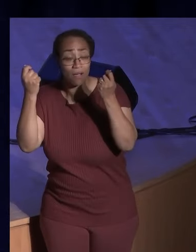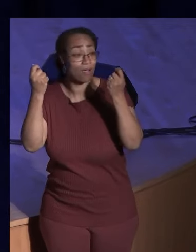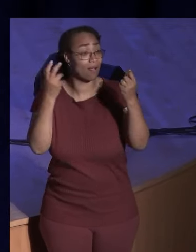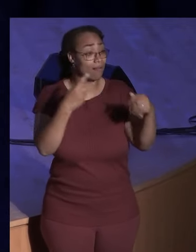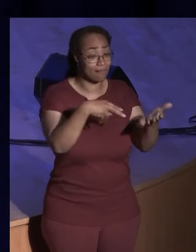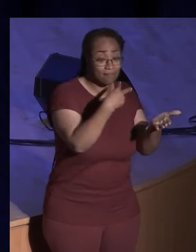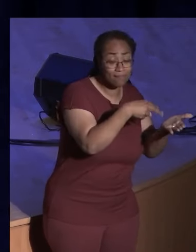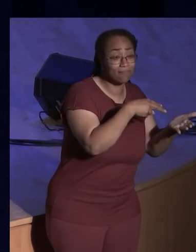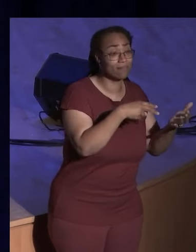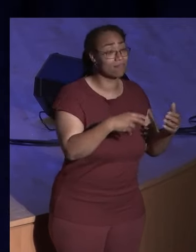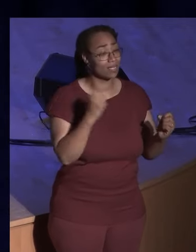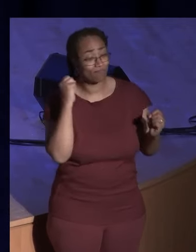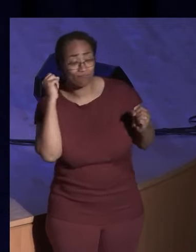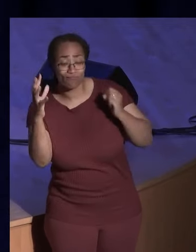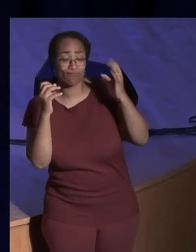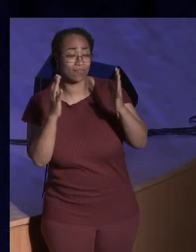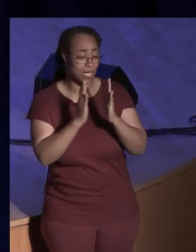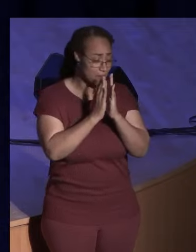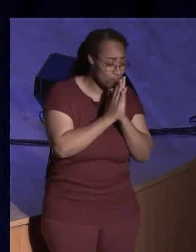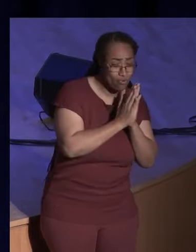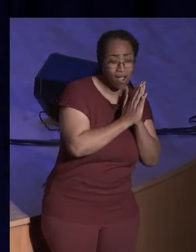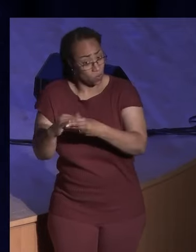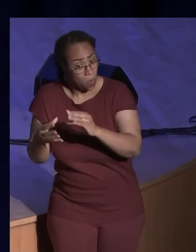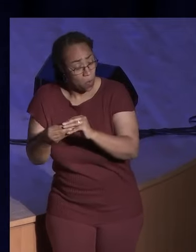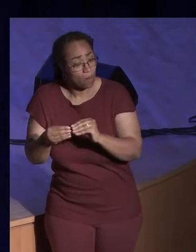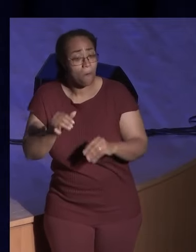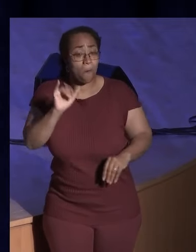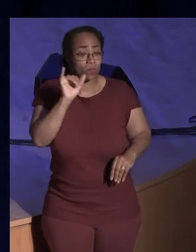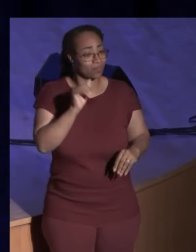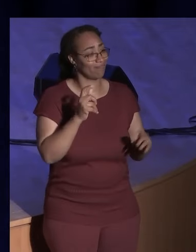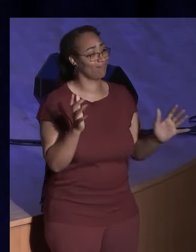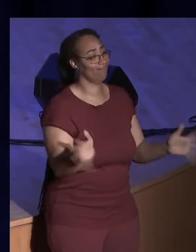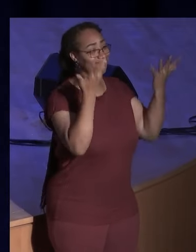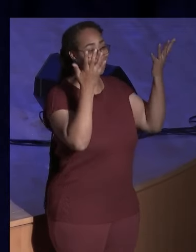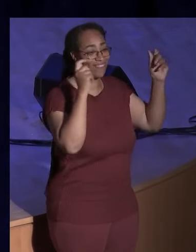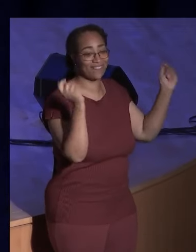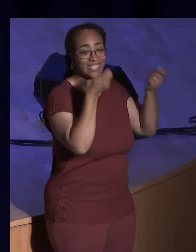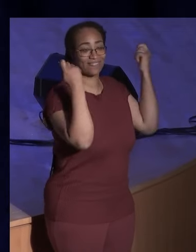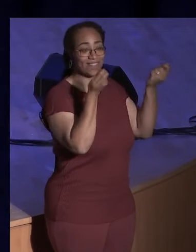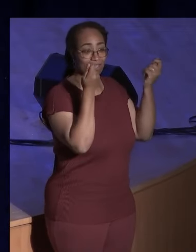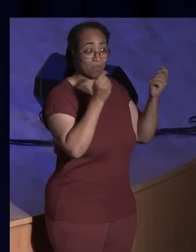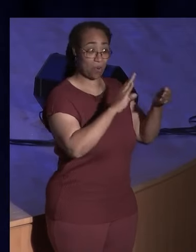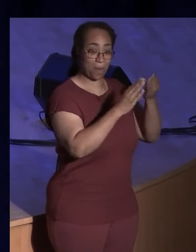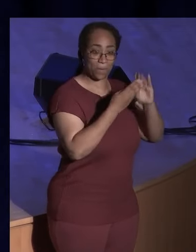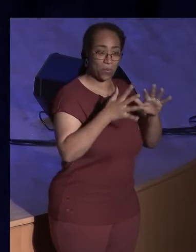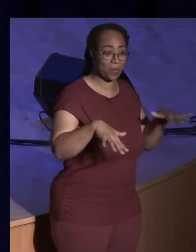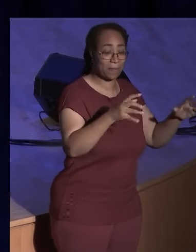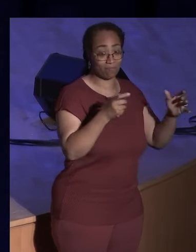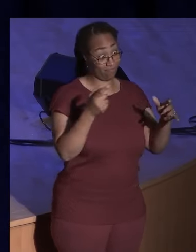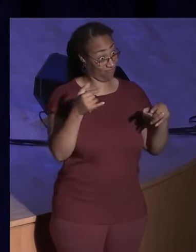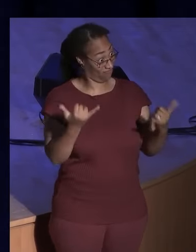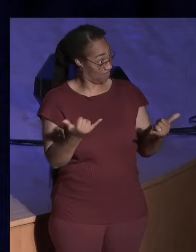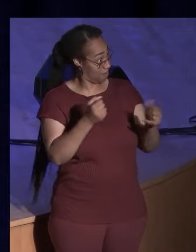assimilation policies sought to break among Native people. Something that we are accomplishing right here with this year's